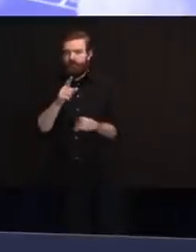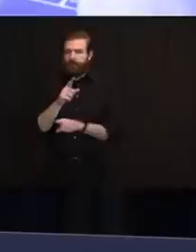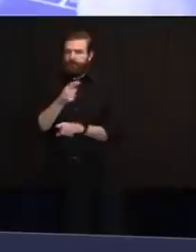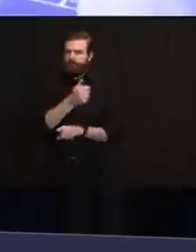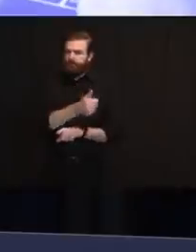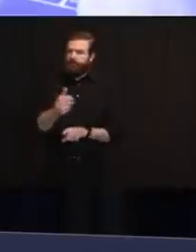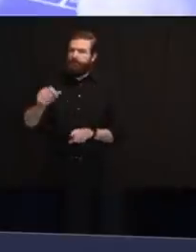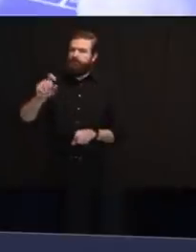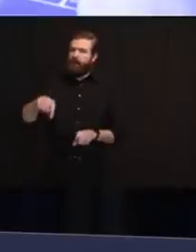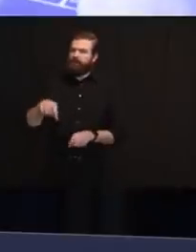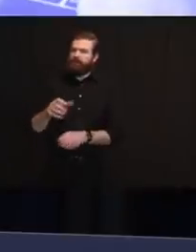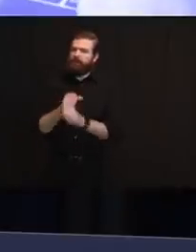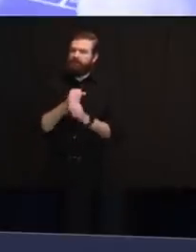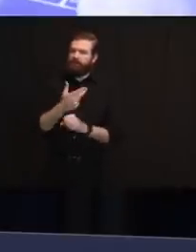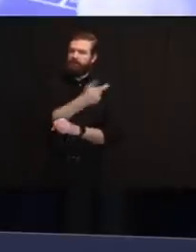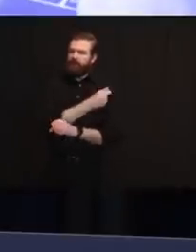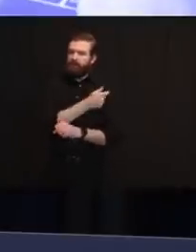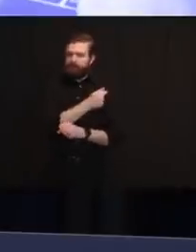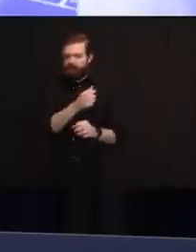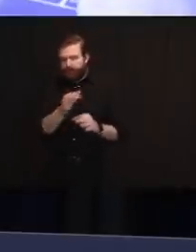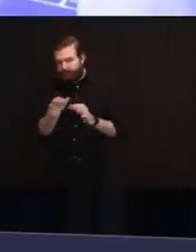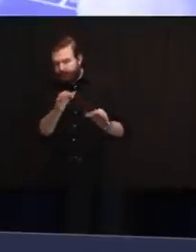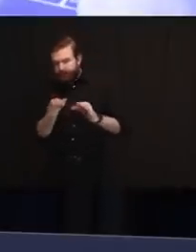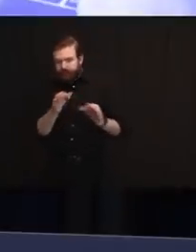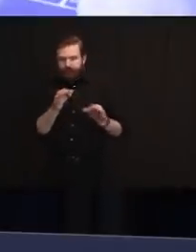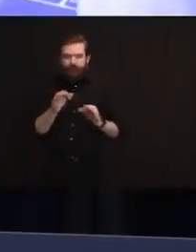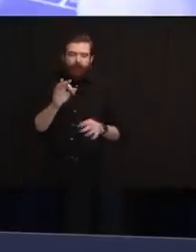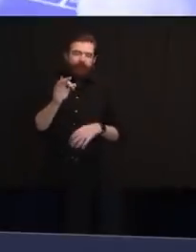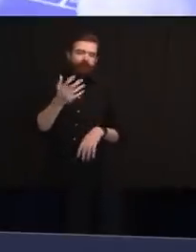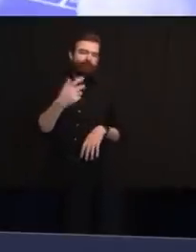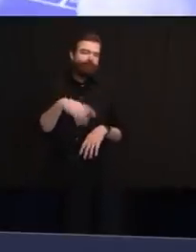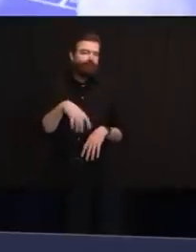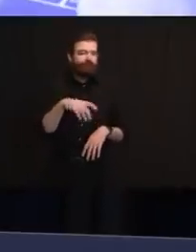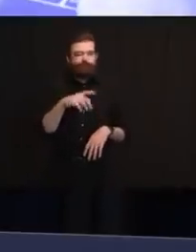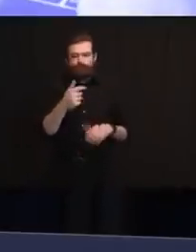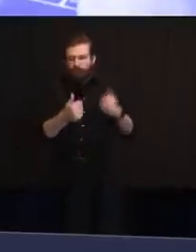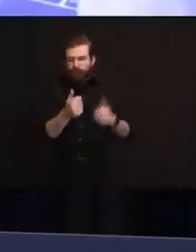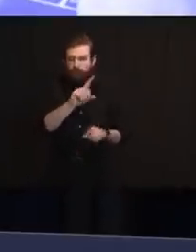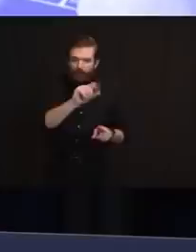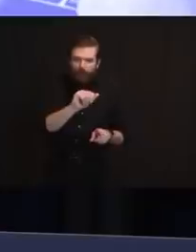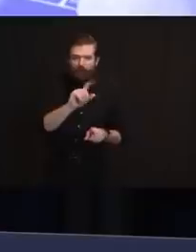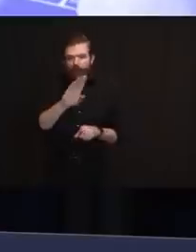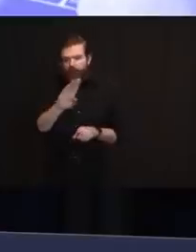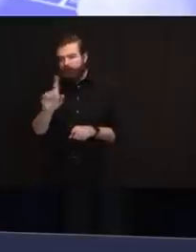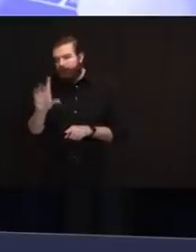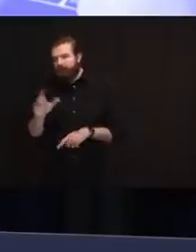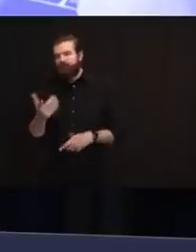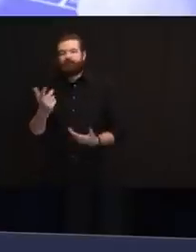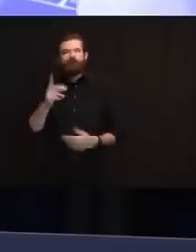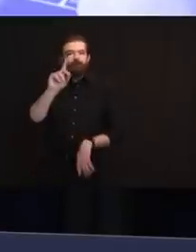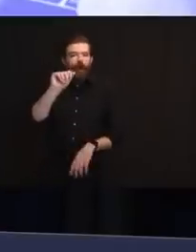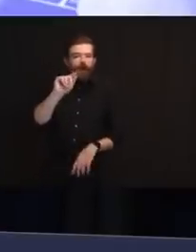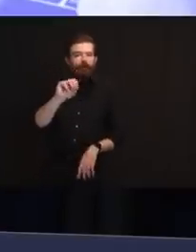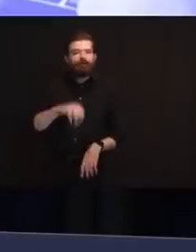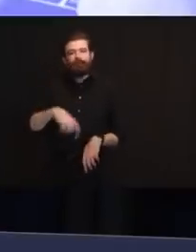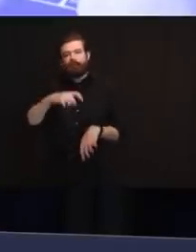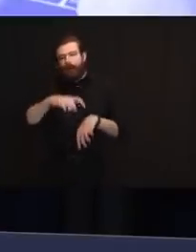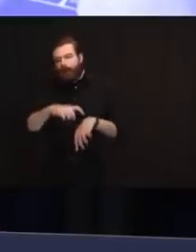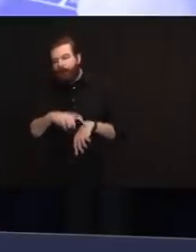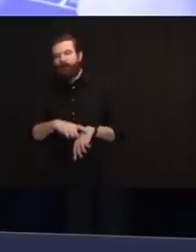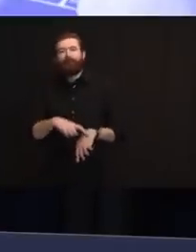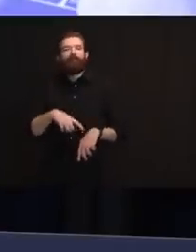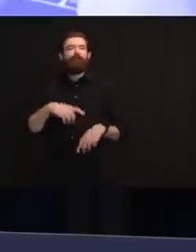this phased implementation plan and also the amount of vaccine that will be delivered weekly to New